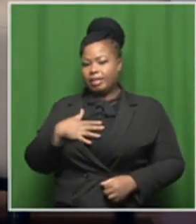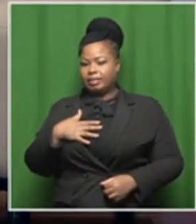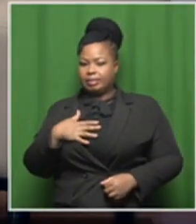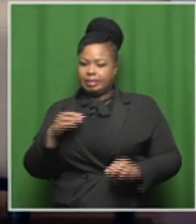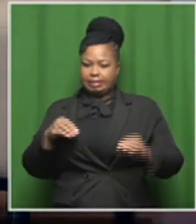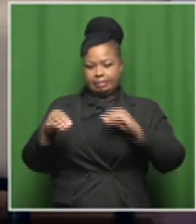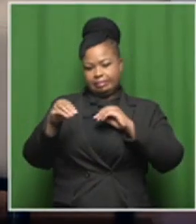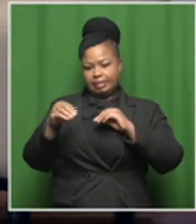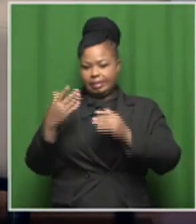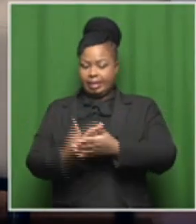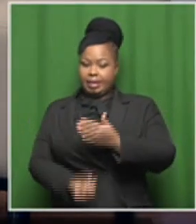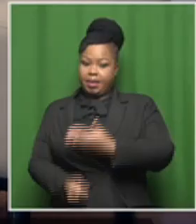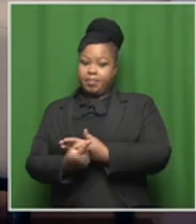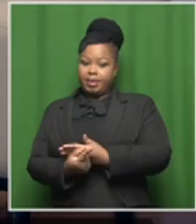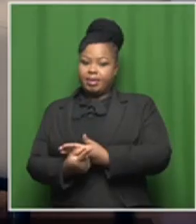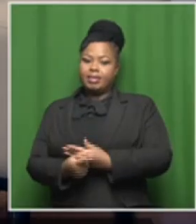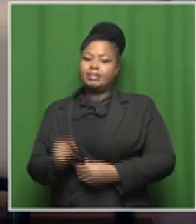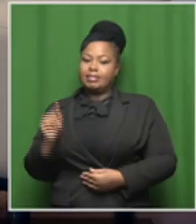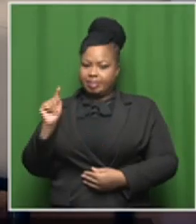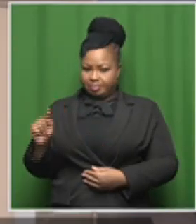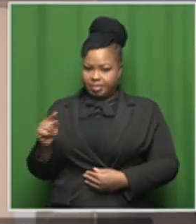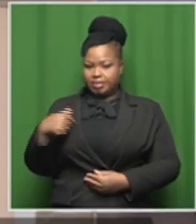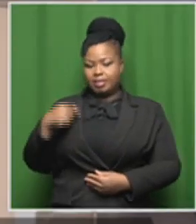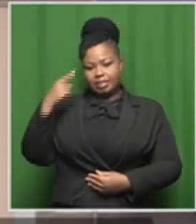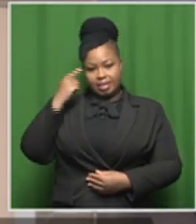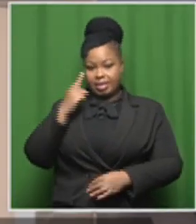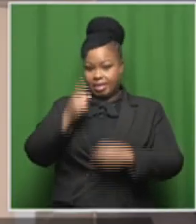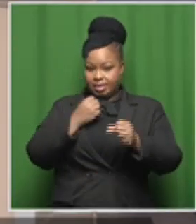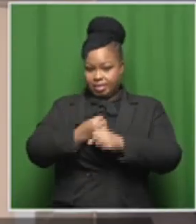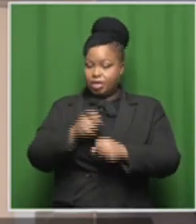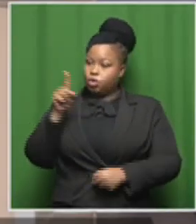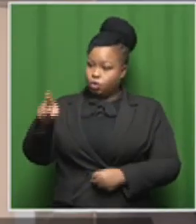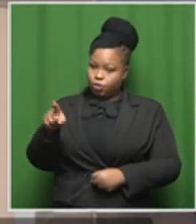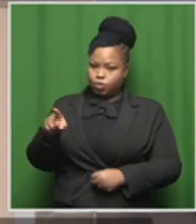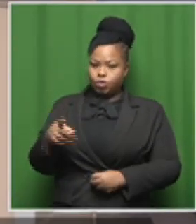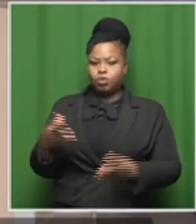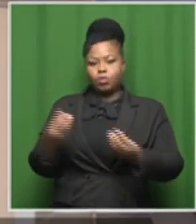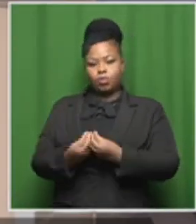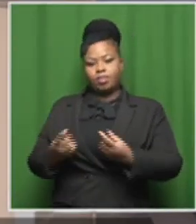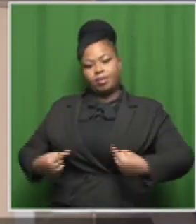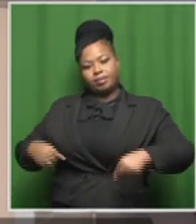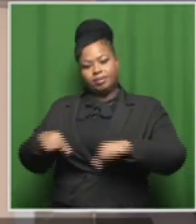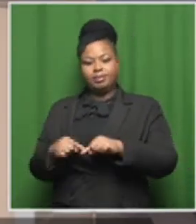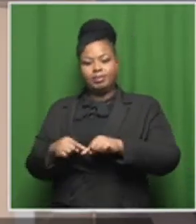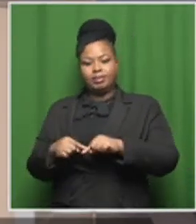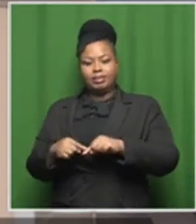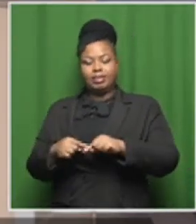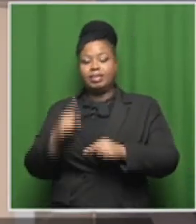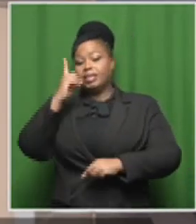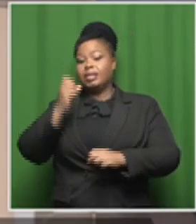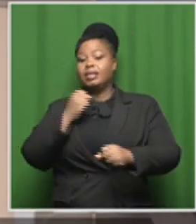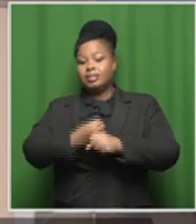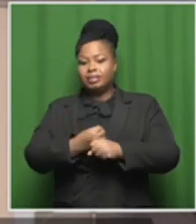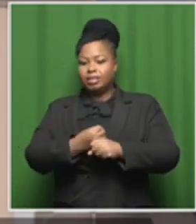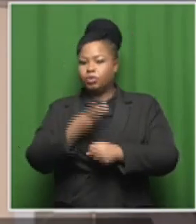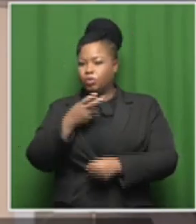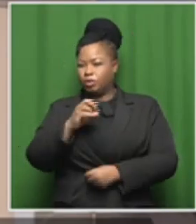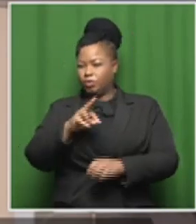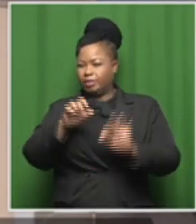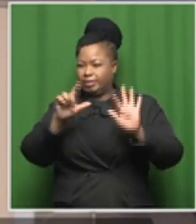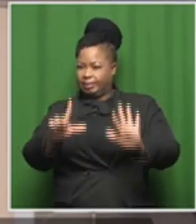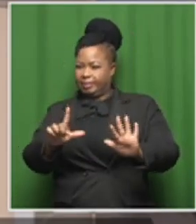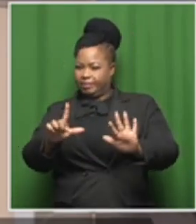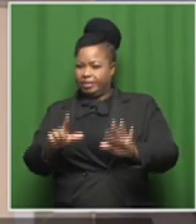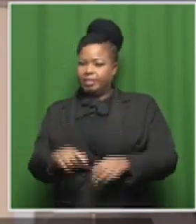swap that could happen here, in that I think next year you do the Deca with us, and then the next year, so